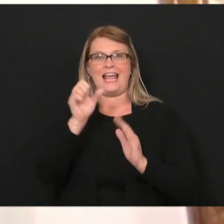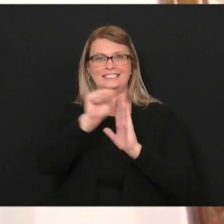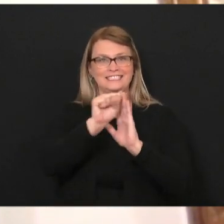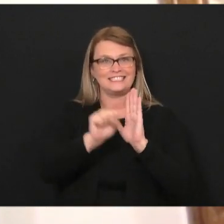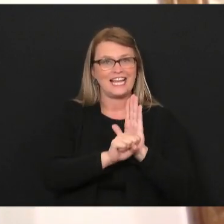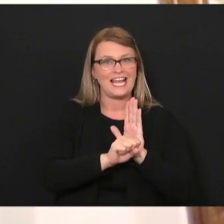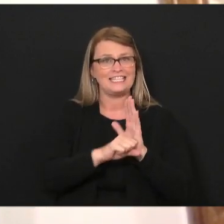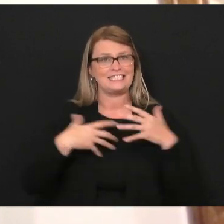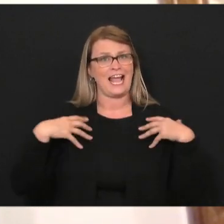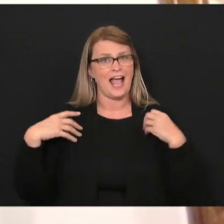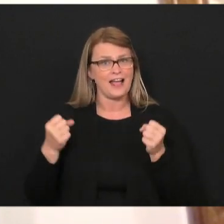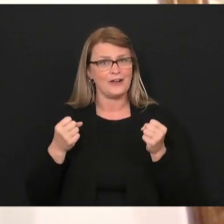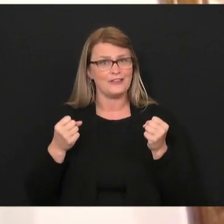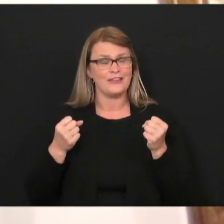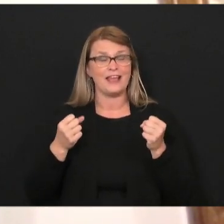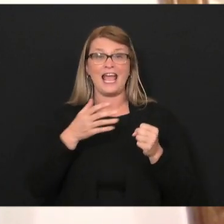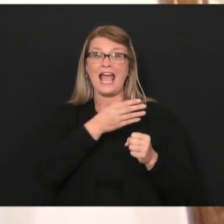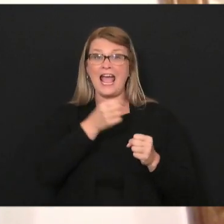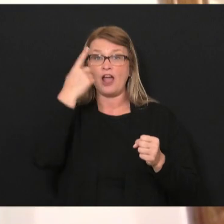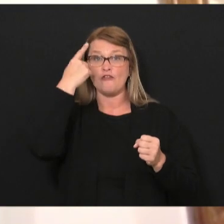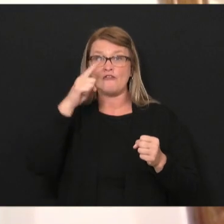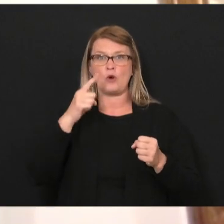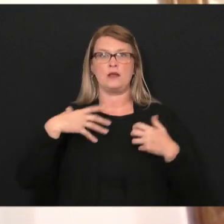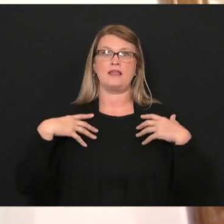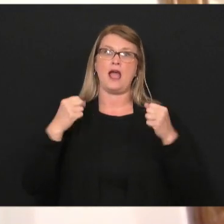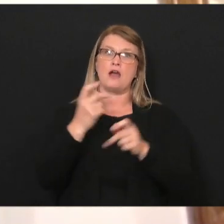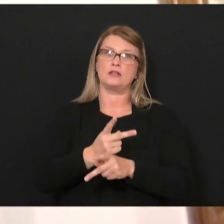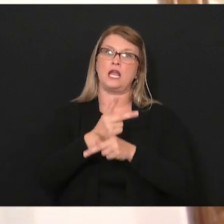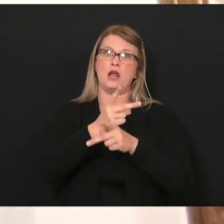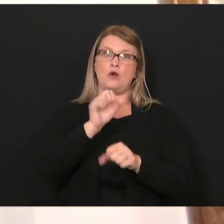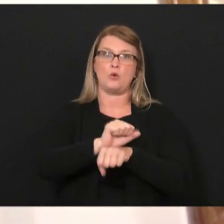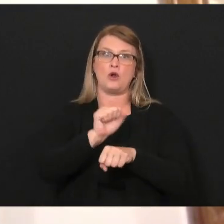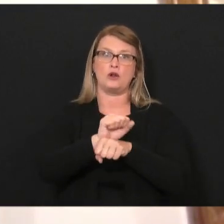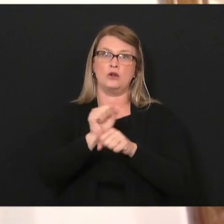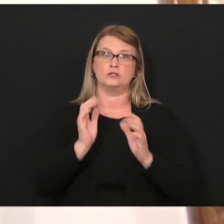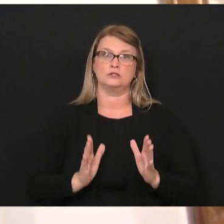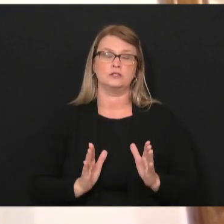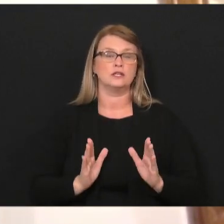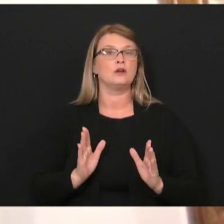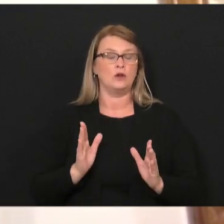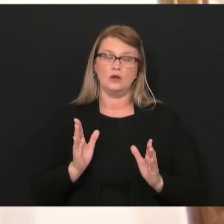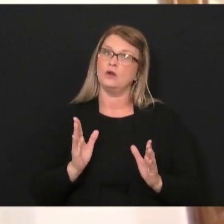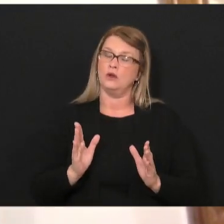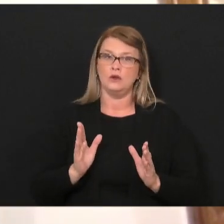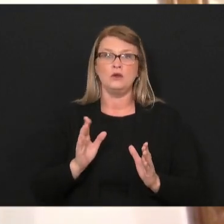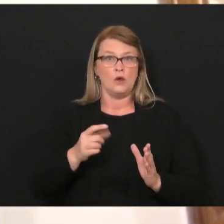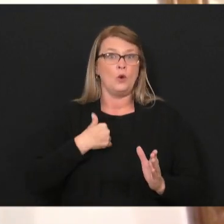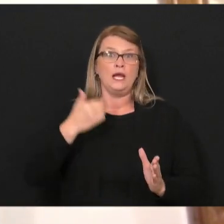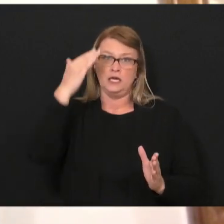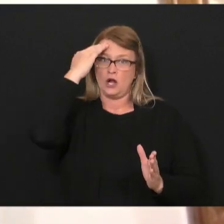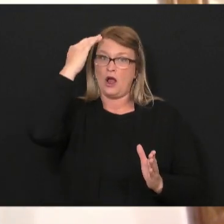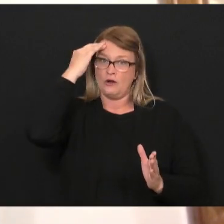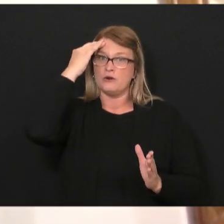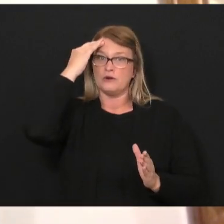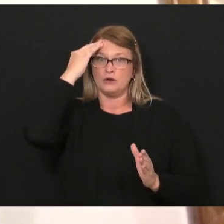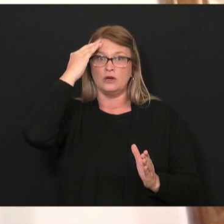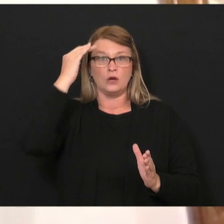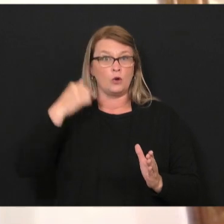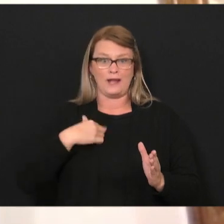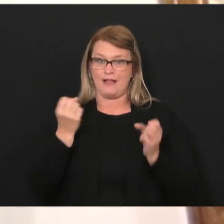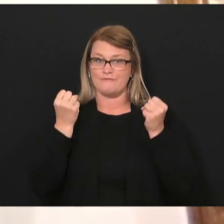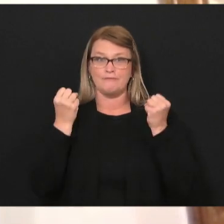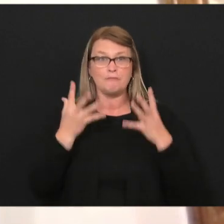state's health, and also for the healthcare workers' good keeping. Because we know that when we have so